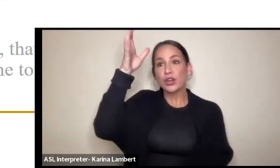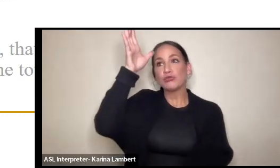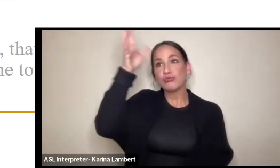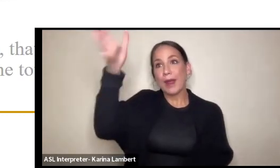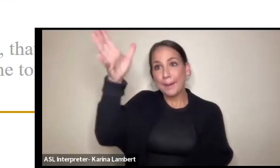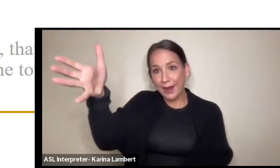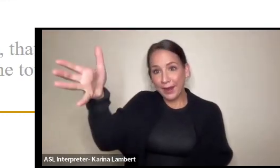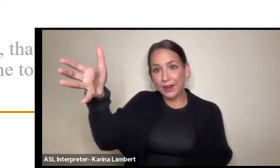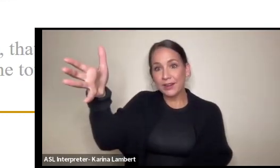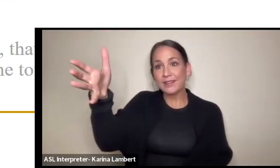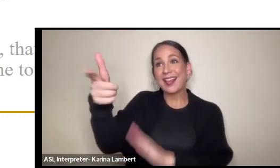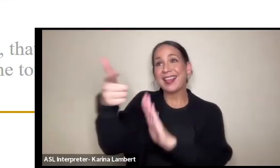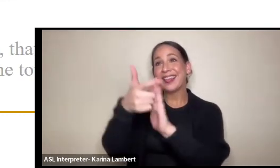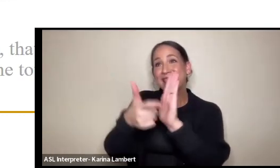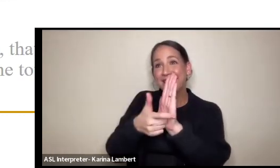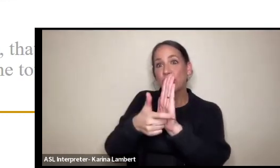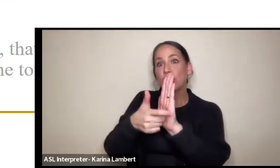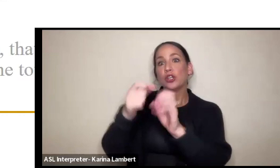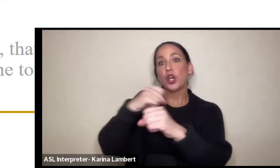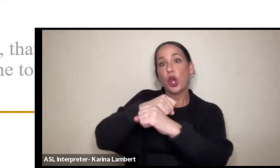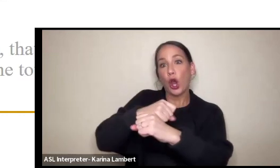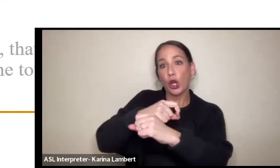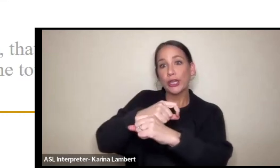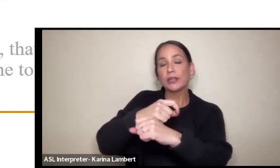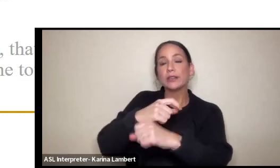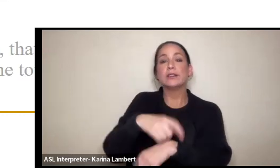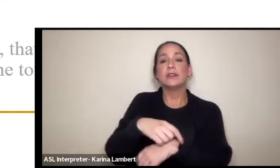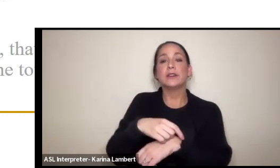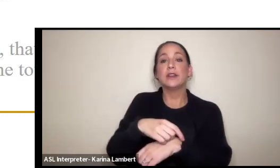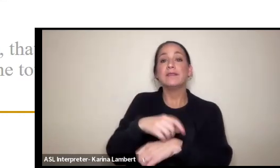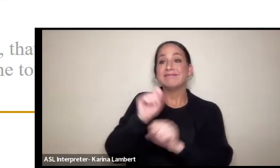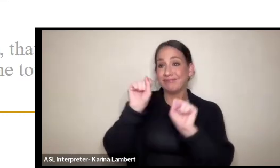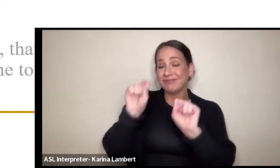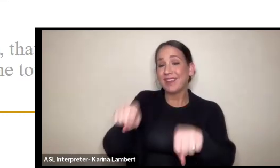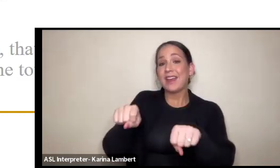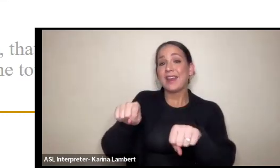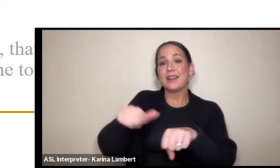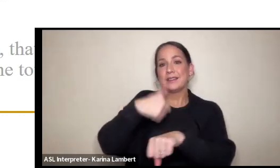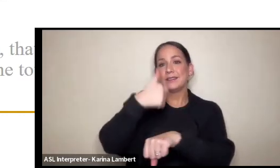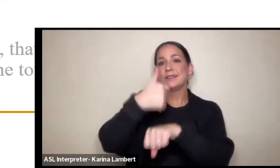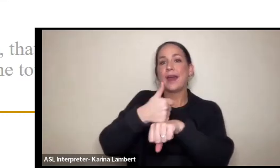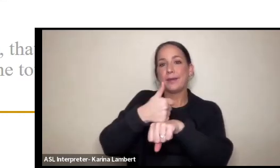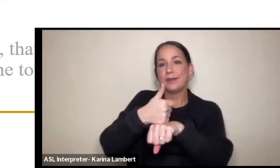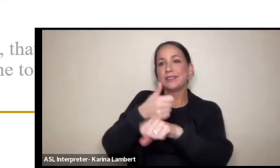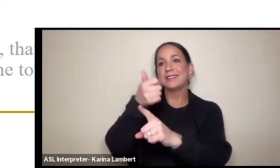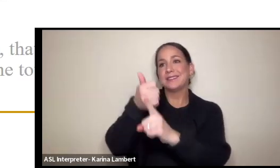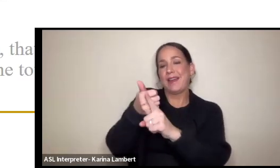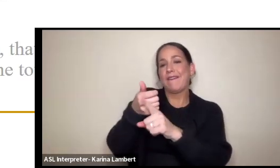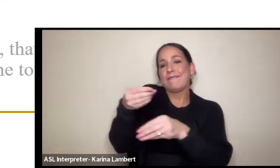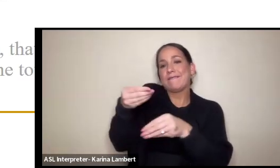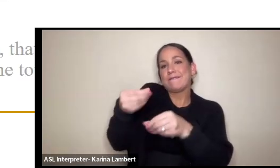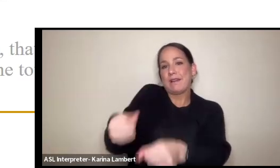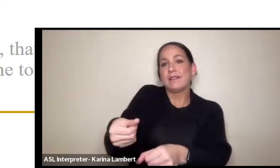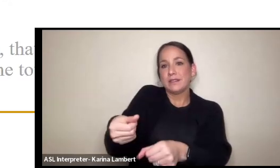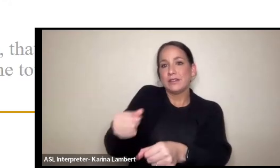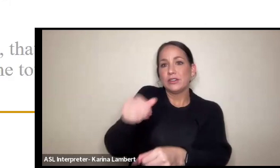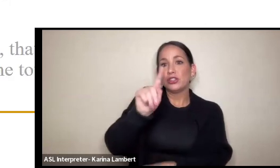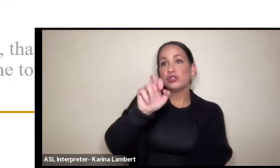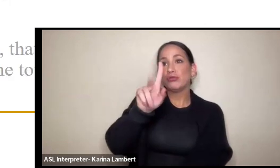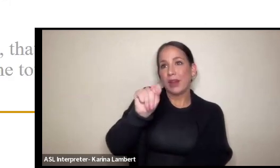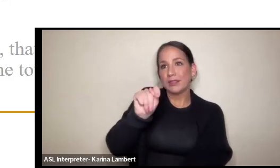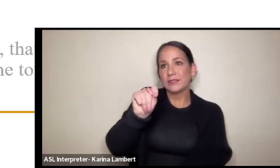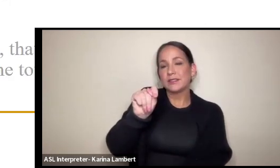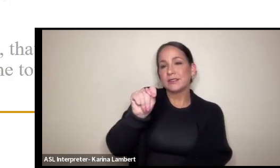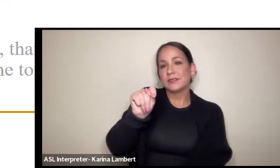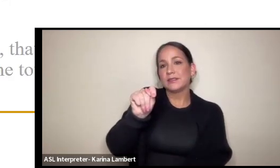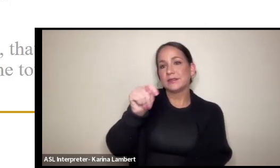legal guardian or conservator, or the courts can establish a self-funded trust on behalf of a person